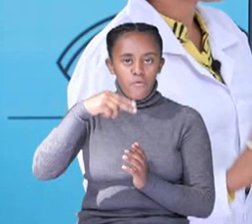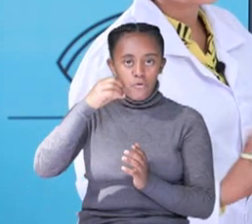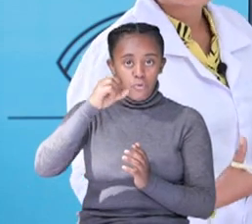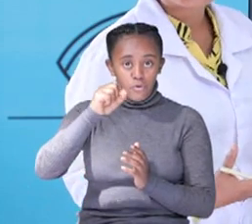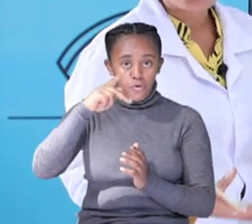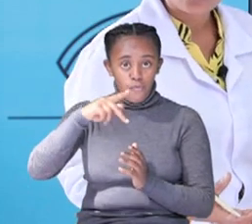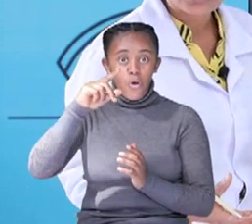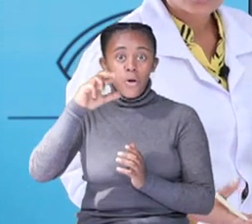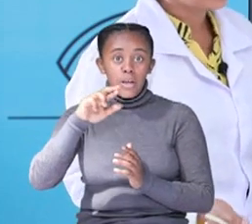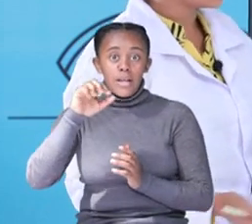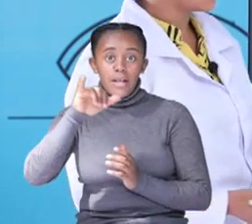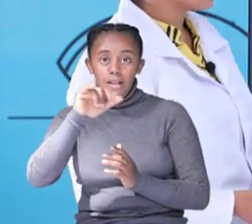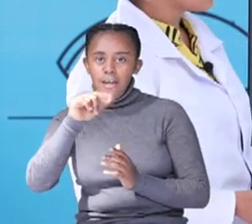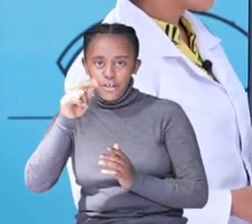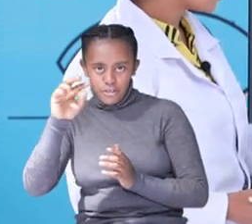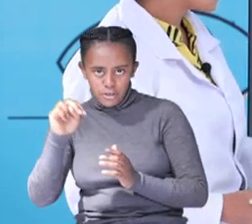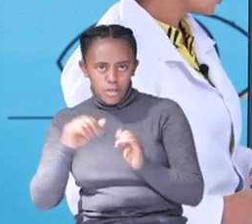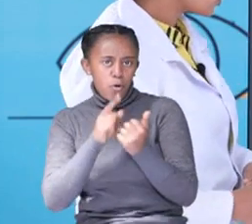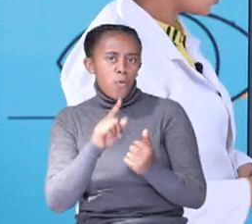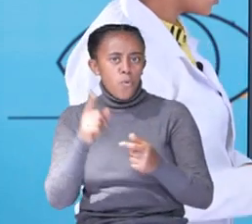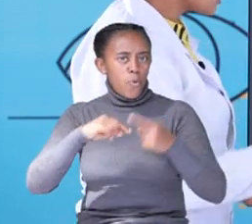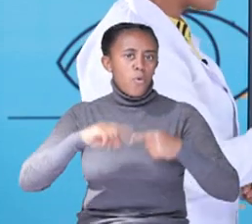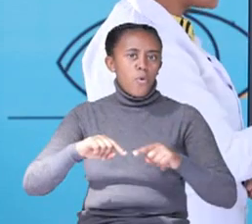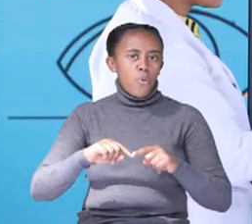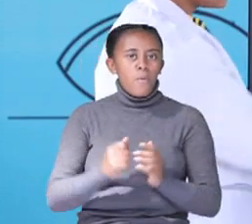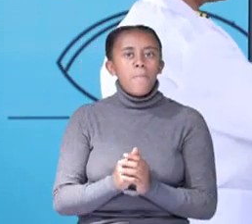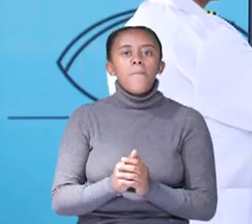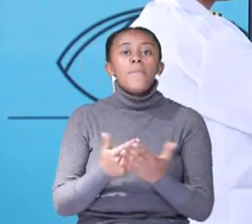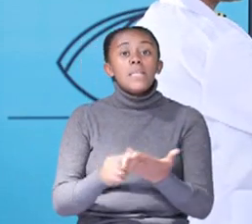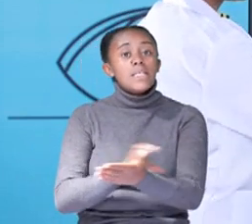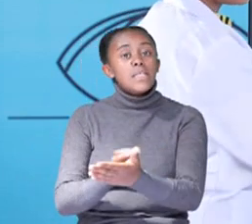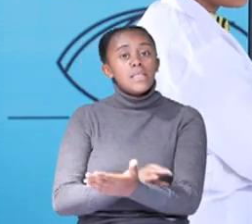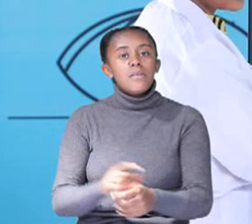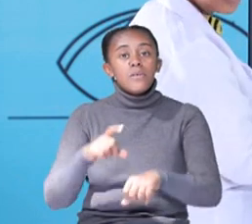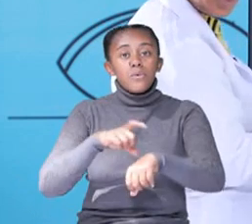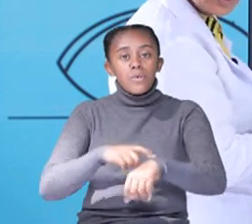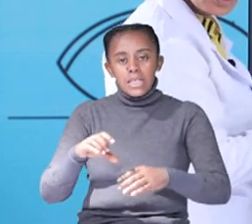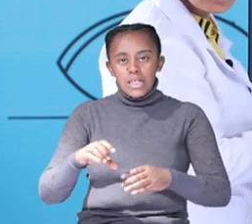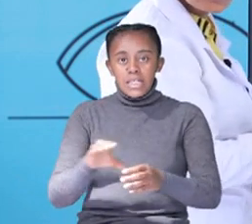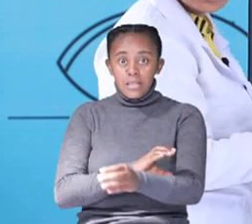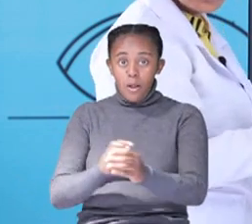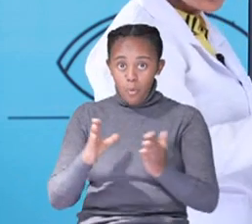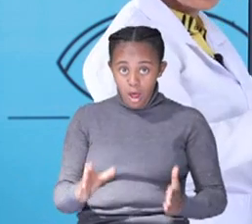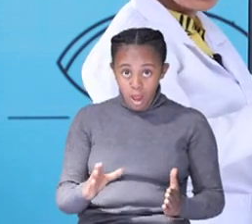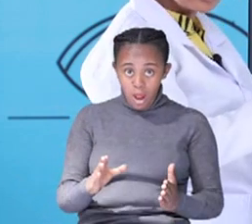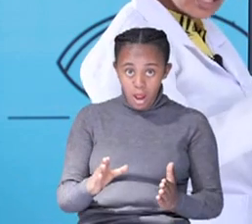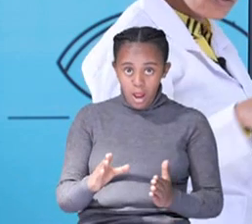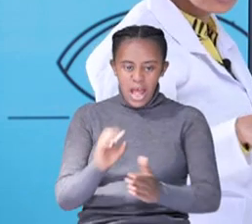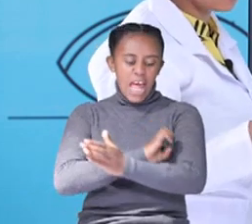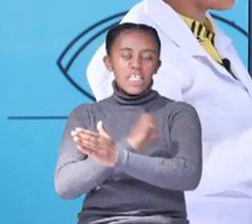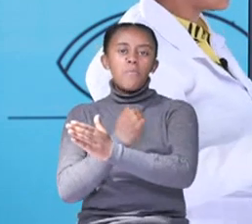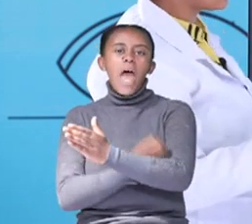is this phosphorylation occur in cell? Phosphorylation occurs in cell during cellular respiration that takes place